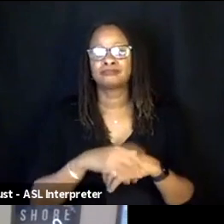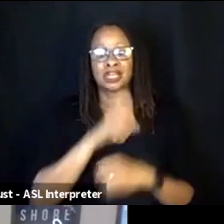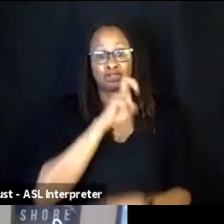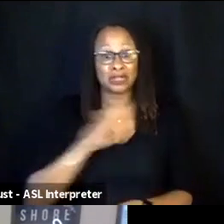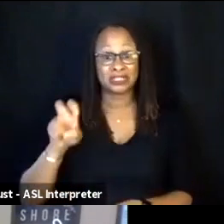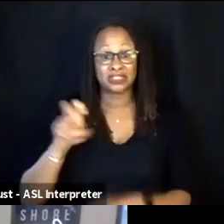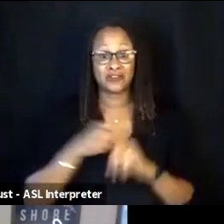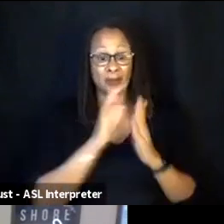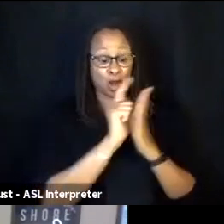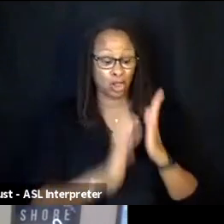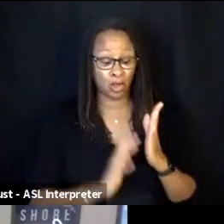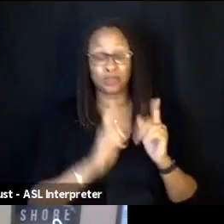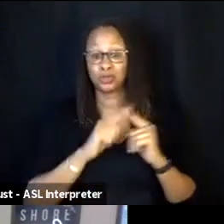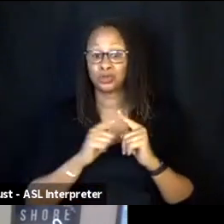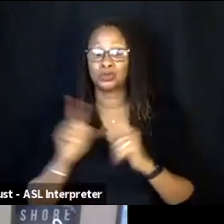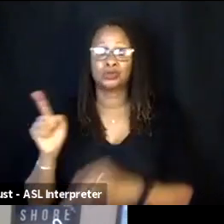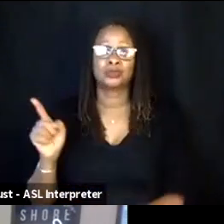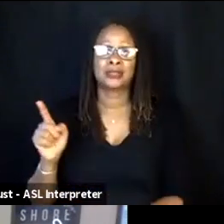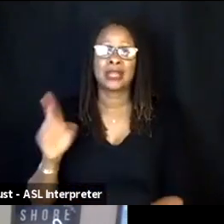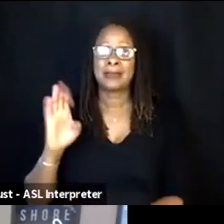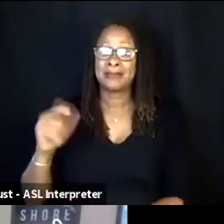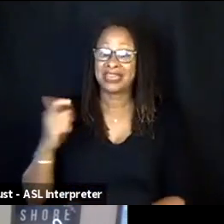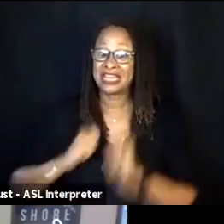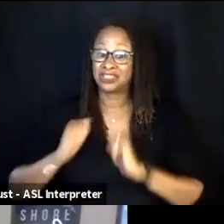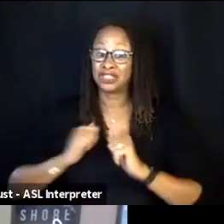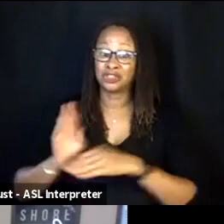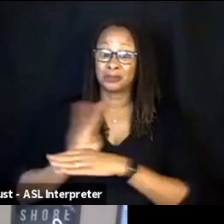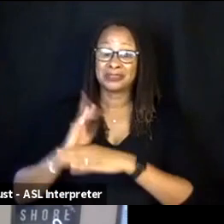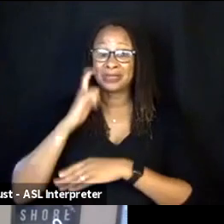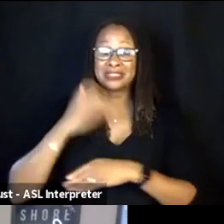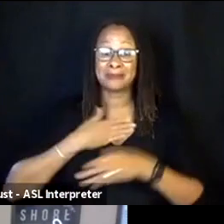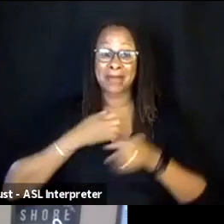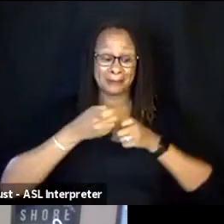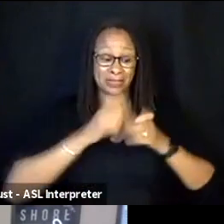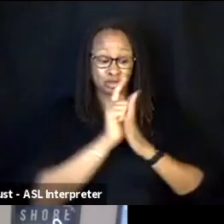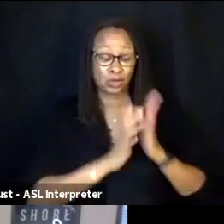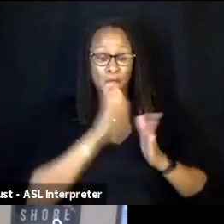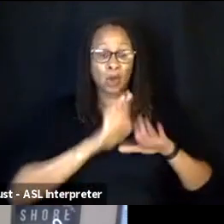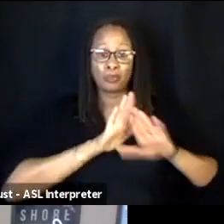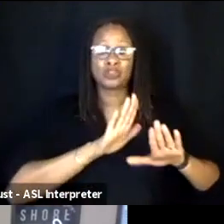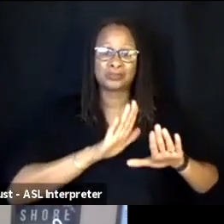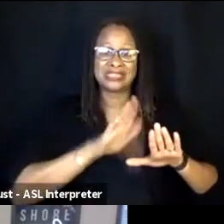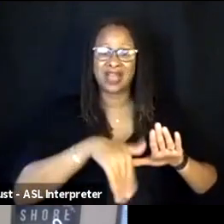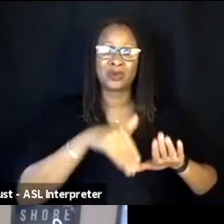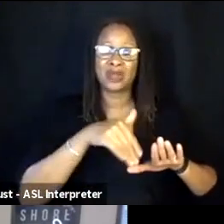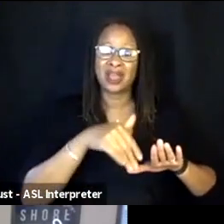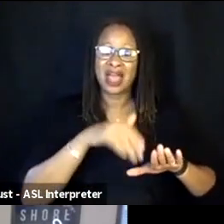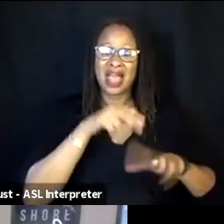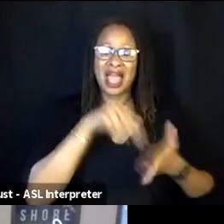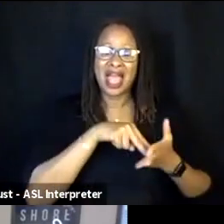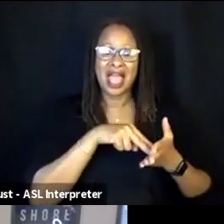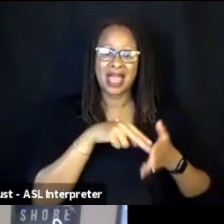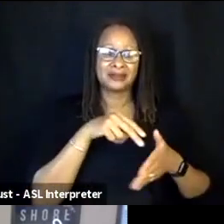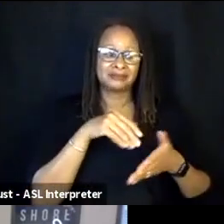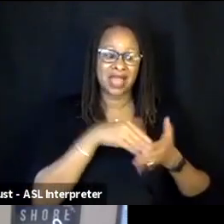being an attorney to being in the entertainment industry is because my managing attorney, the boss, pushed me down at a party and demanded a sexual